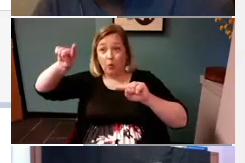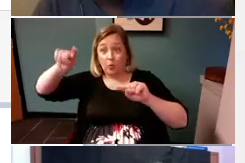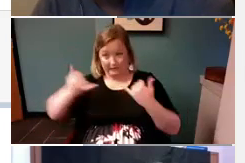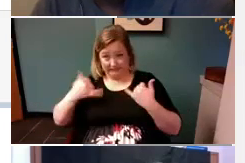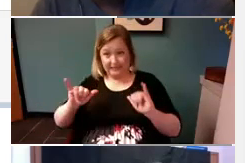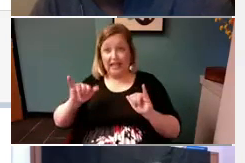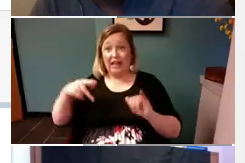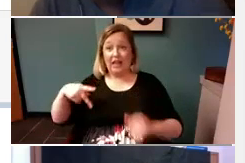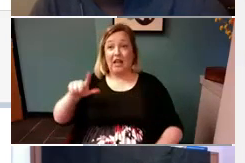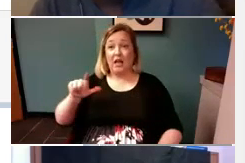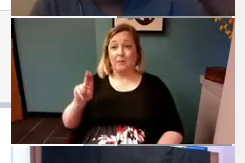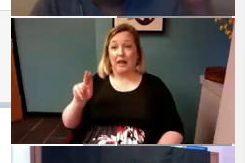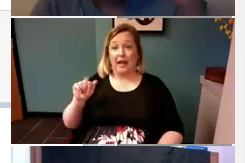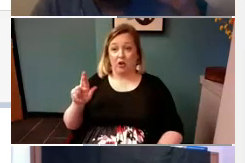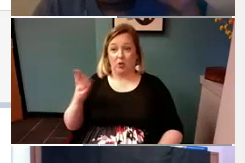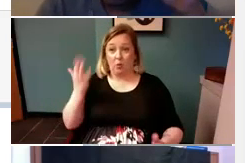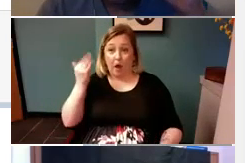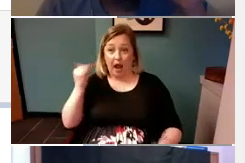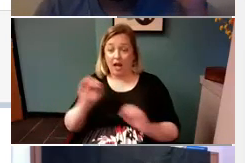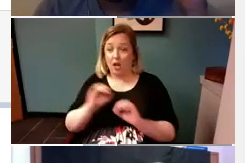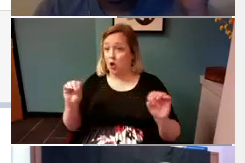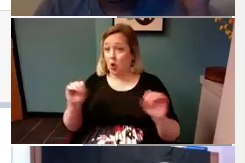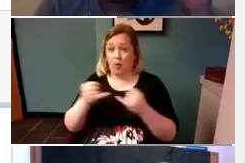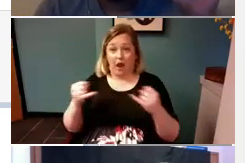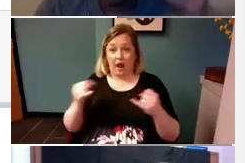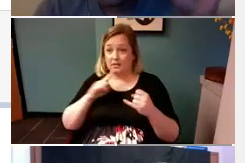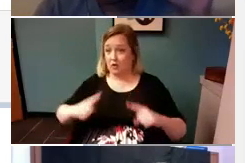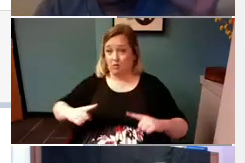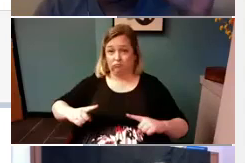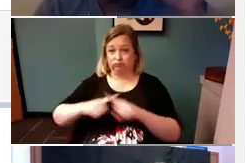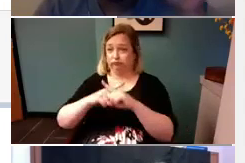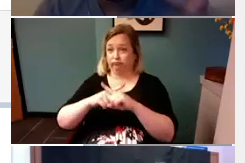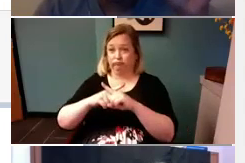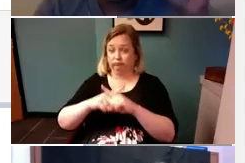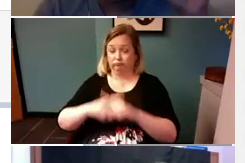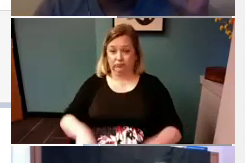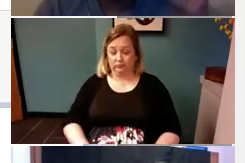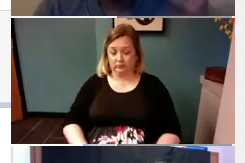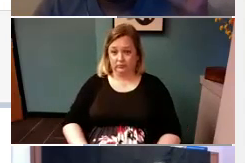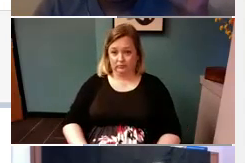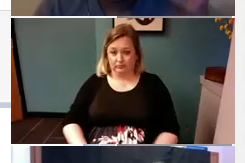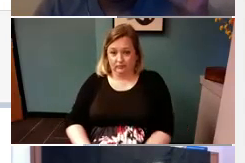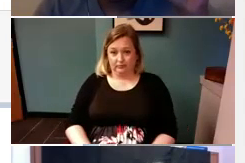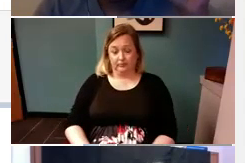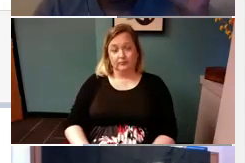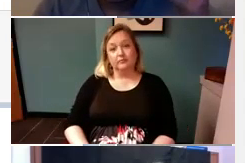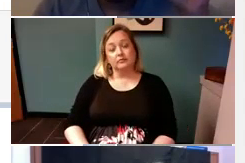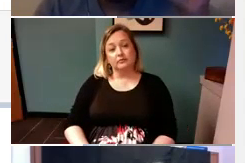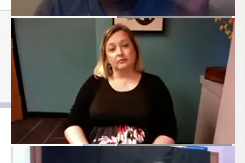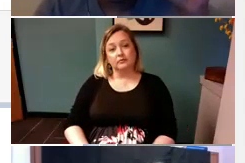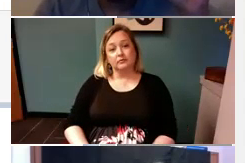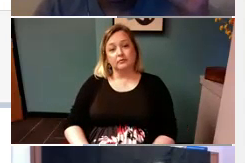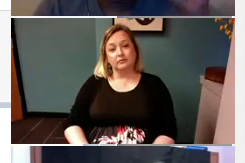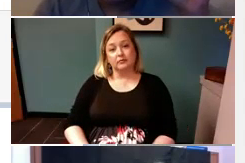overlapping. Assume that this is not overlapping. So this set of edges are not overlapping. But